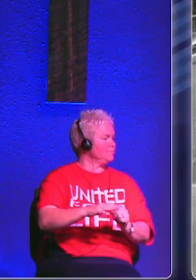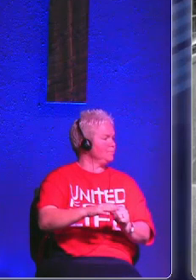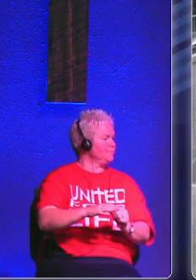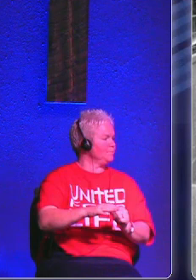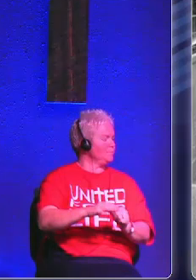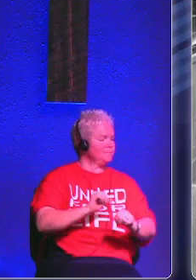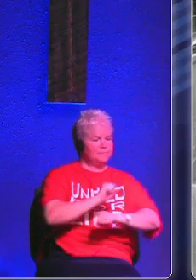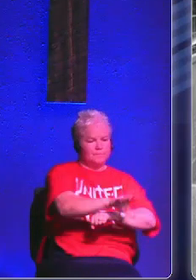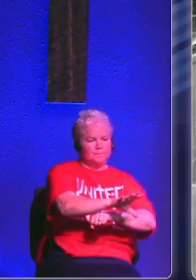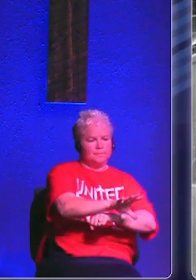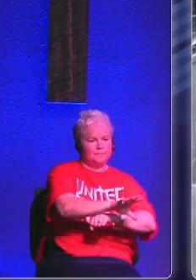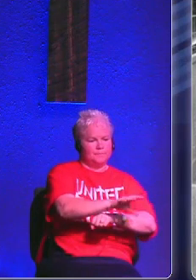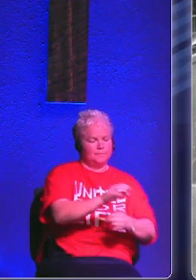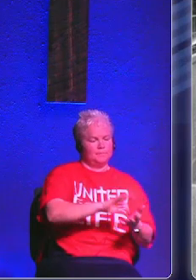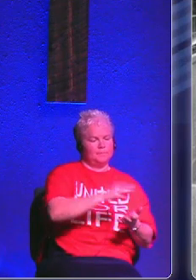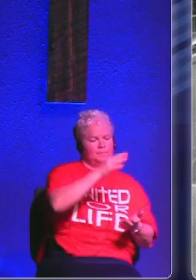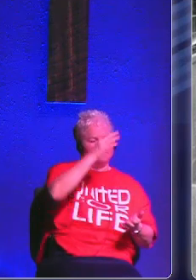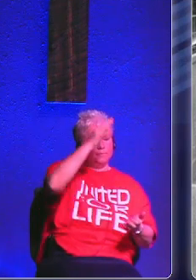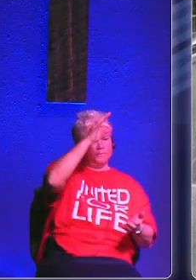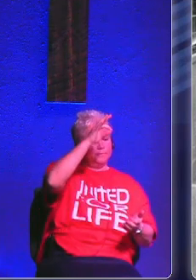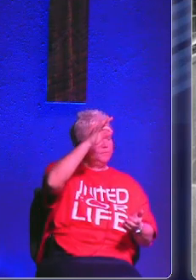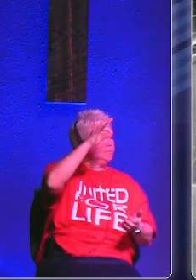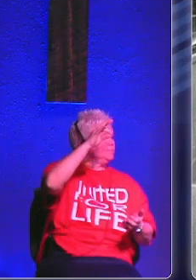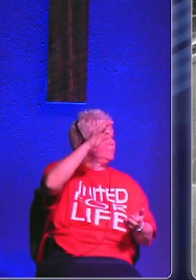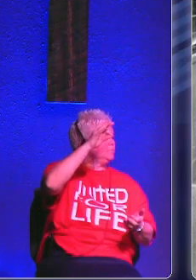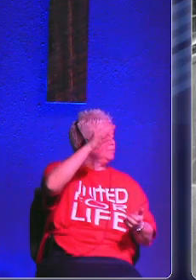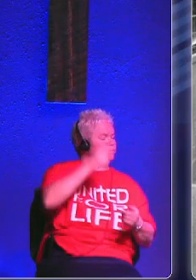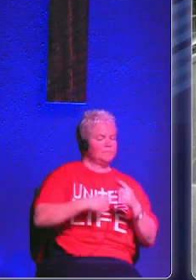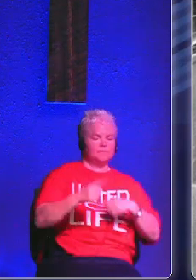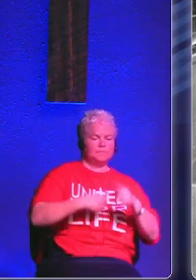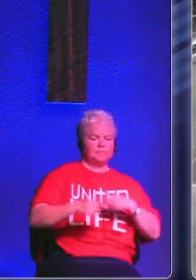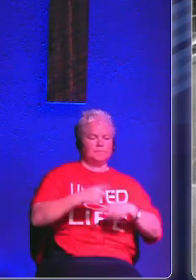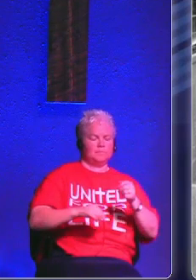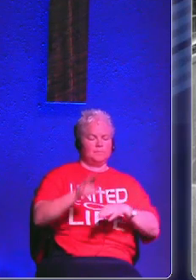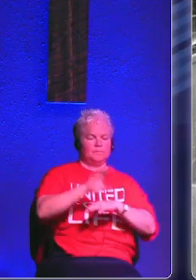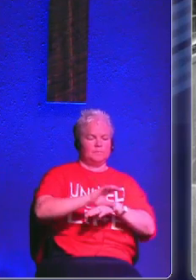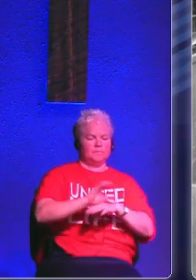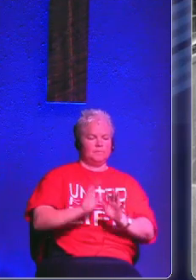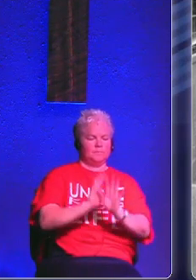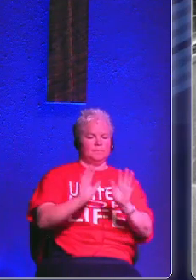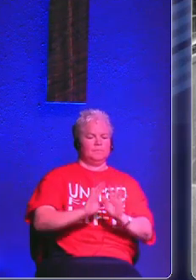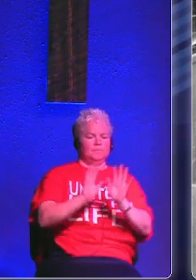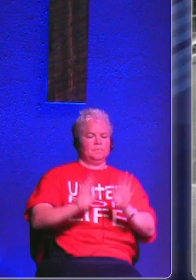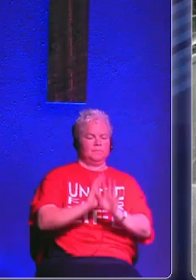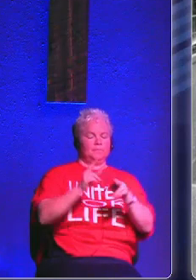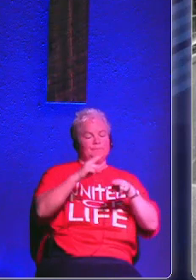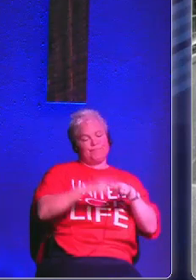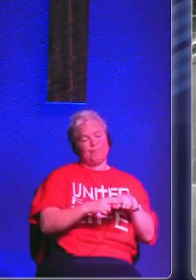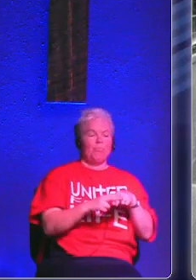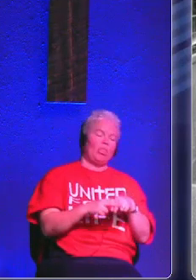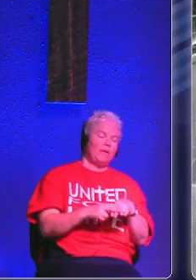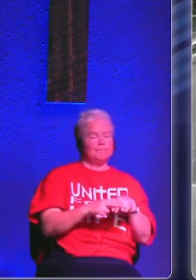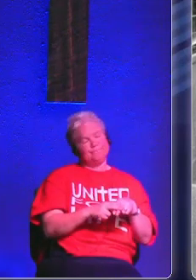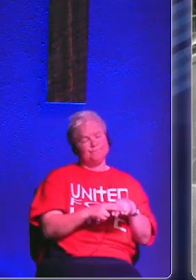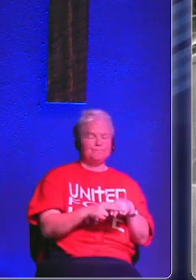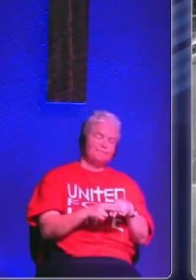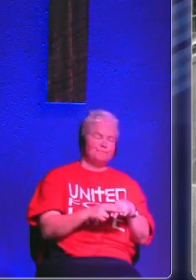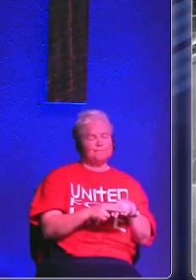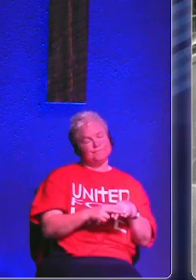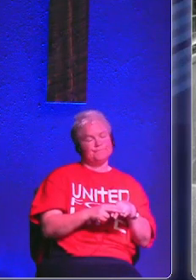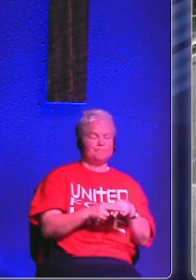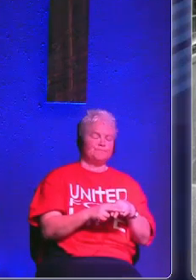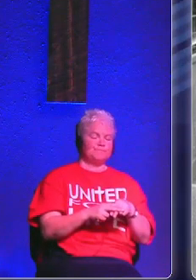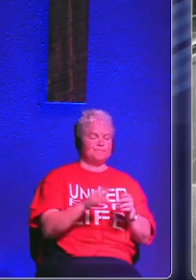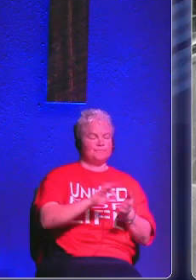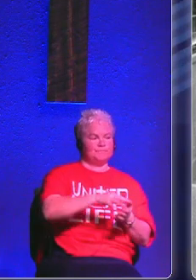actively pursue spiritual maturity. You just come to church every Sunday and you sit there like a bump on a log.